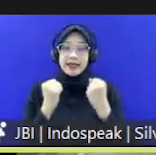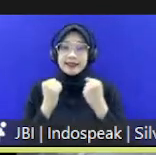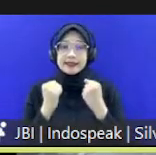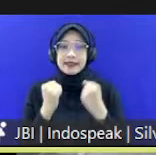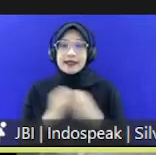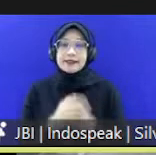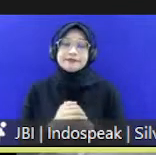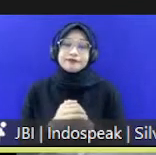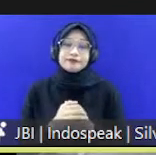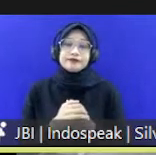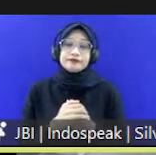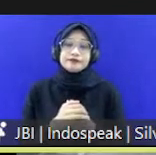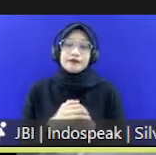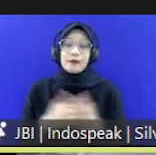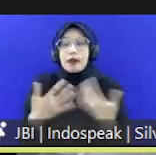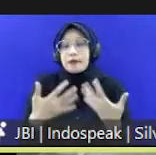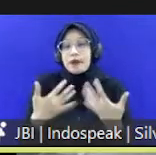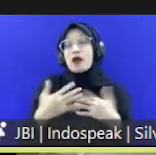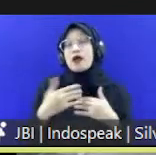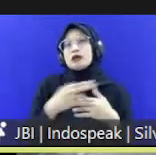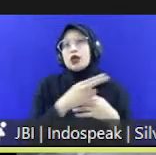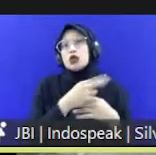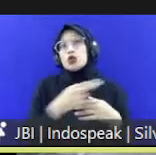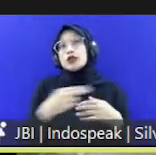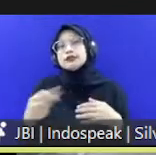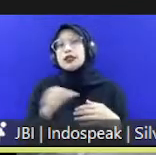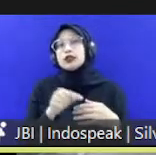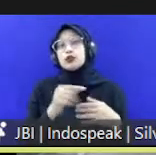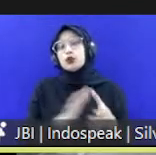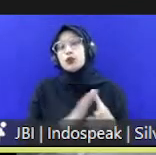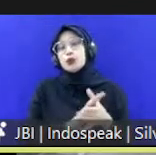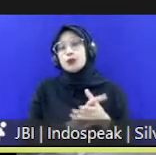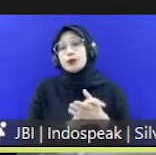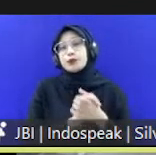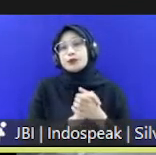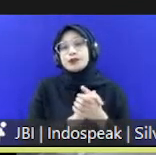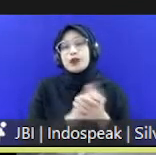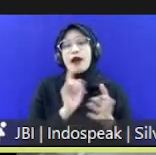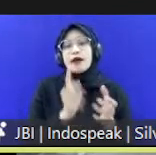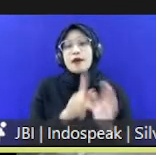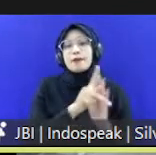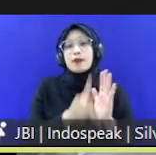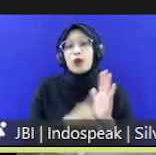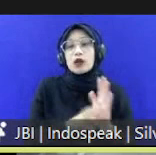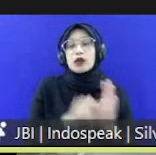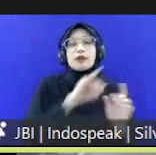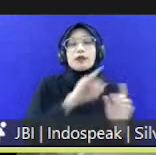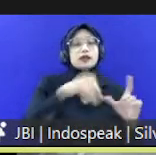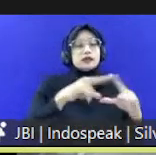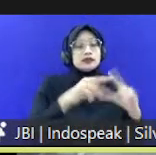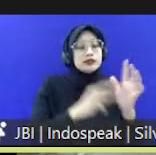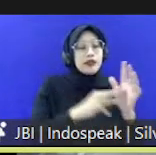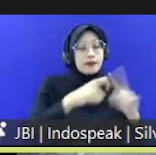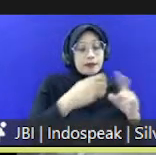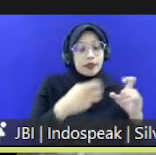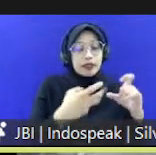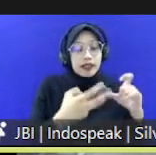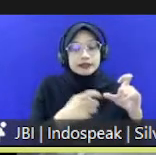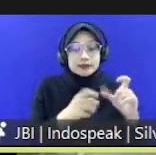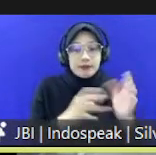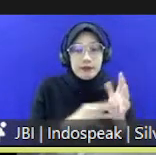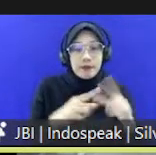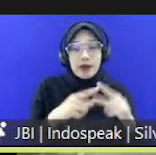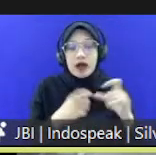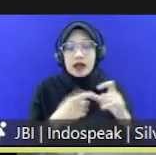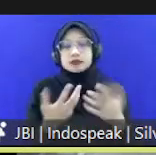about how Indonesia introduced programs like Askeskin and Jamkesmas, and eventually established the